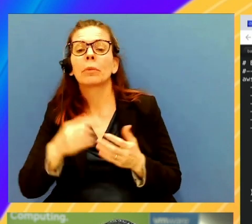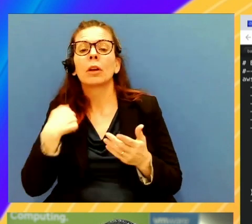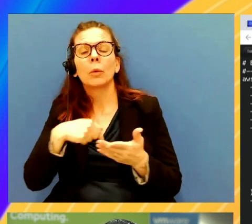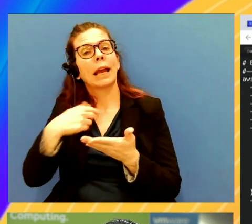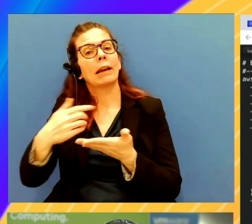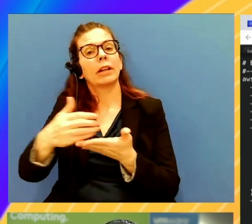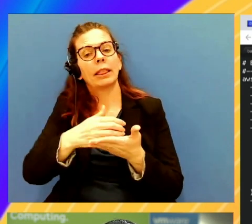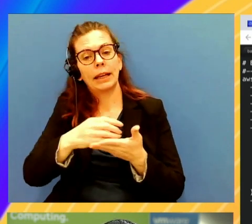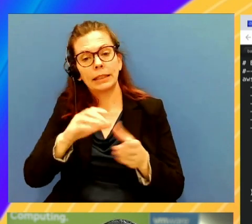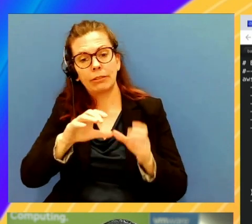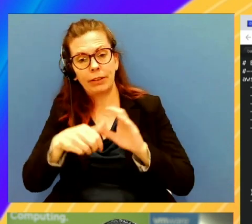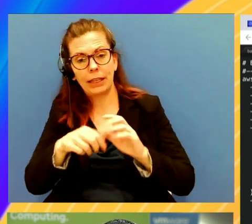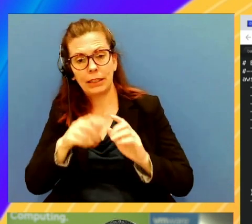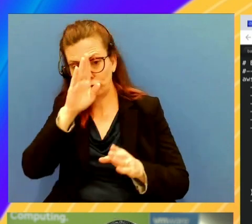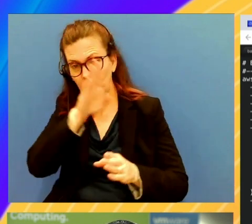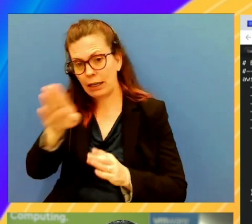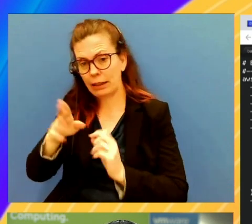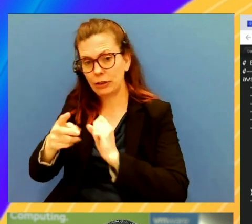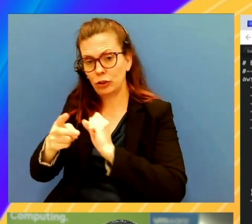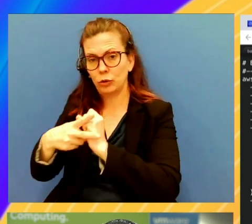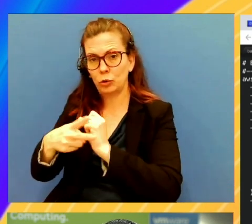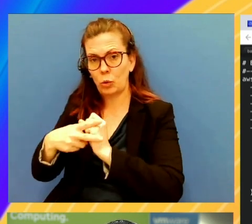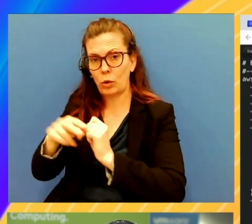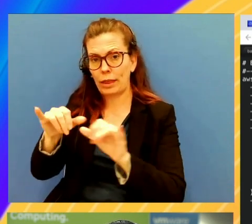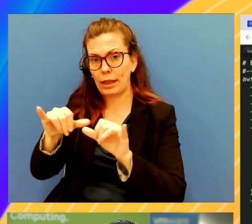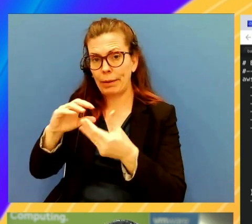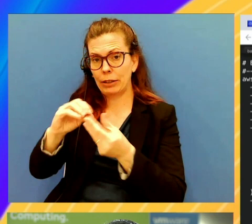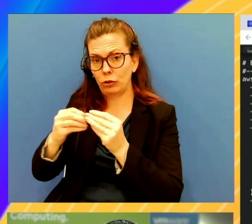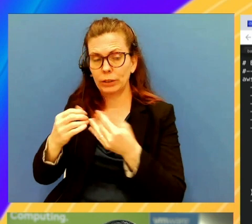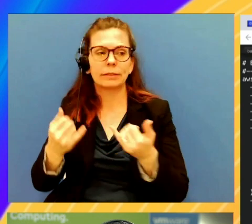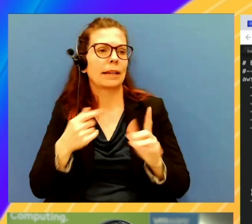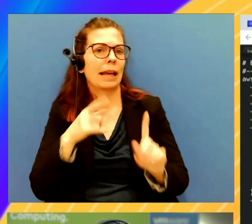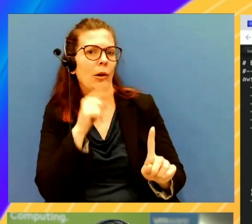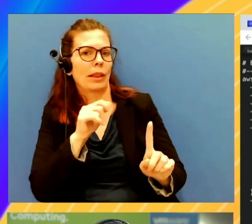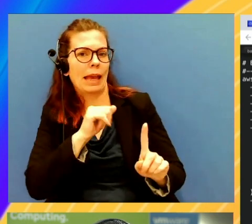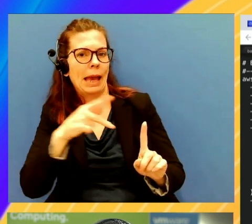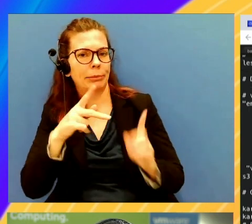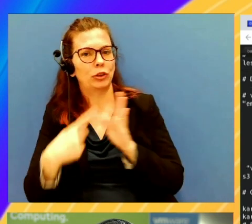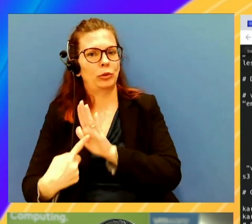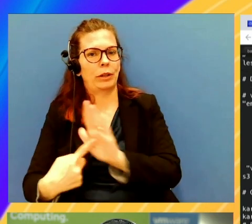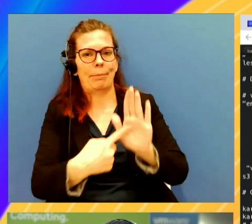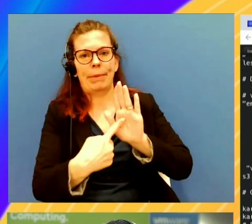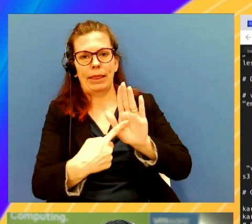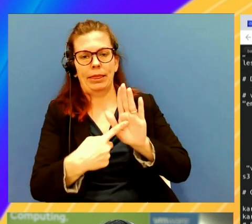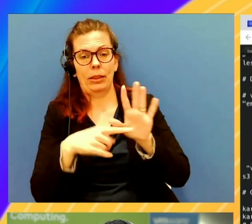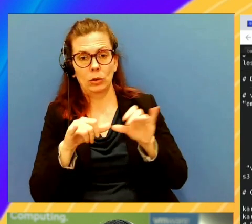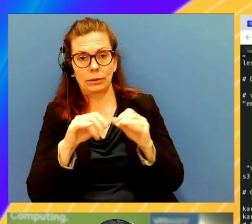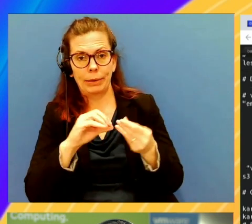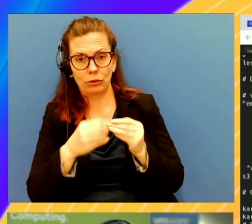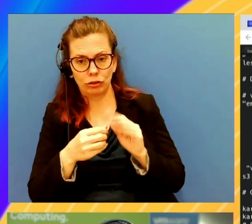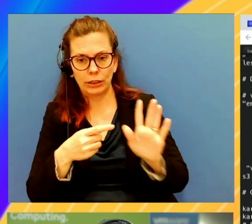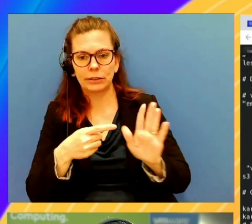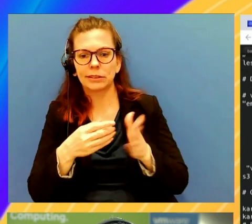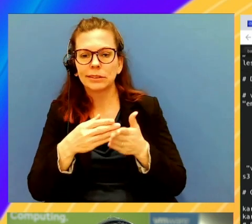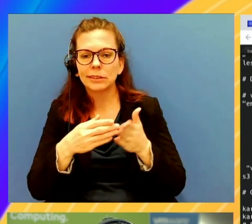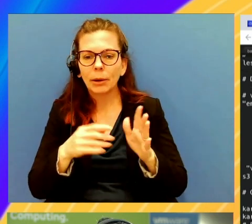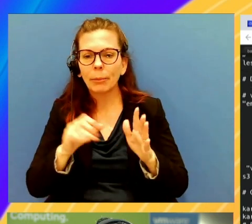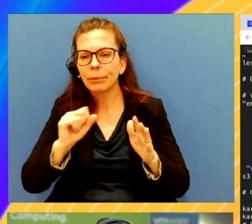configured correctly to store metrics. Now we have the application ready to emit the metrics. Let's go ahead and submit some Spark